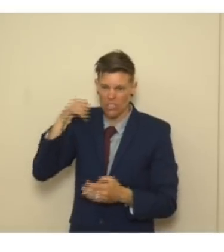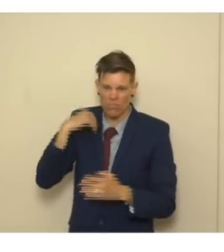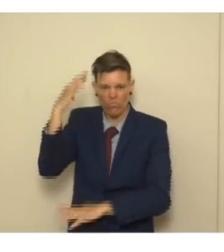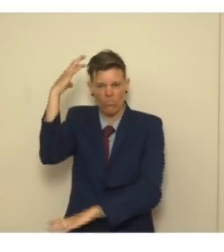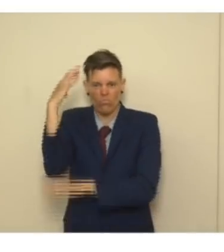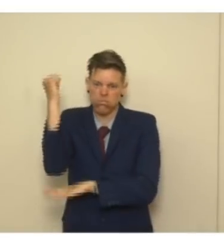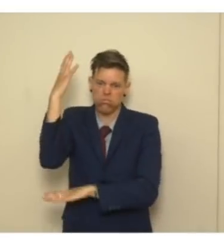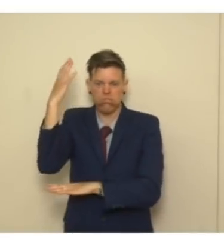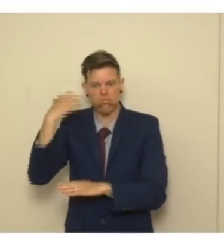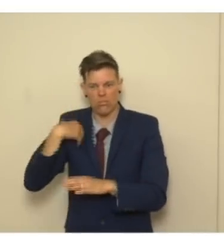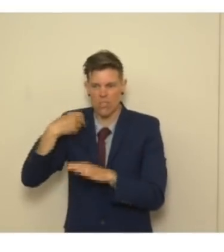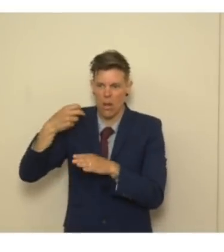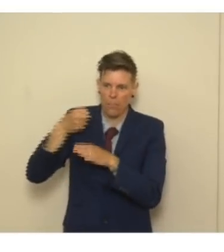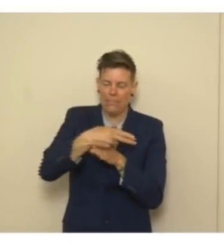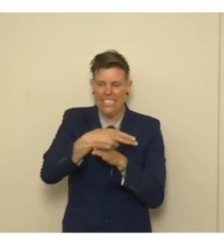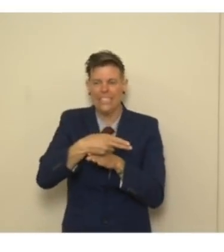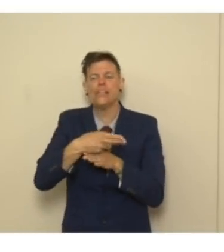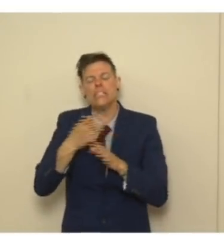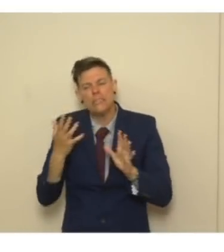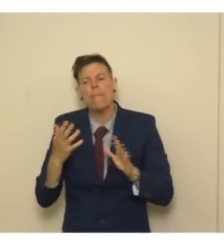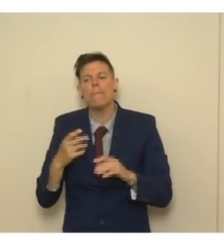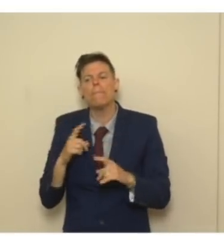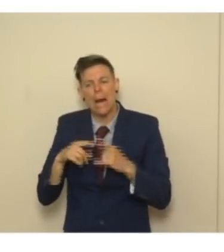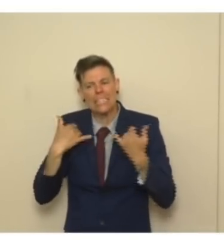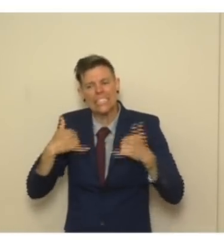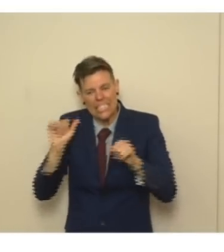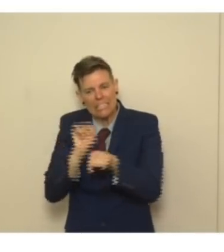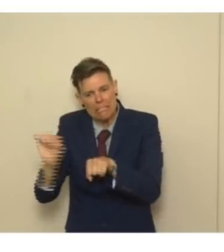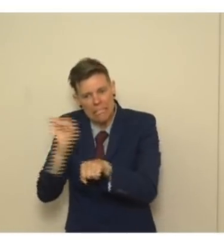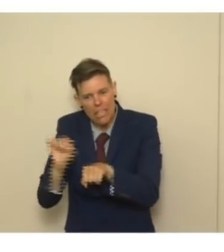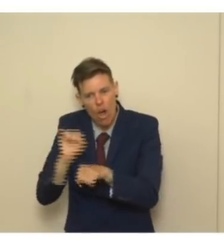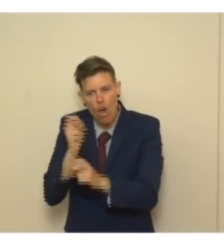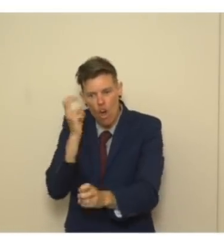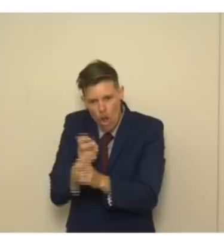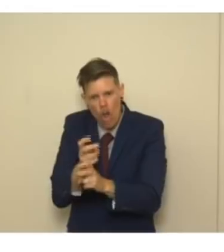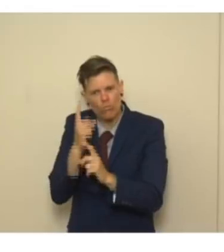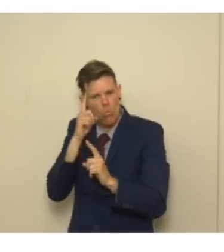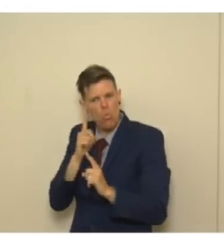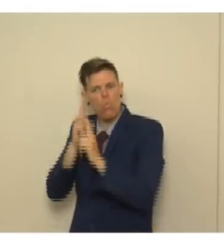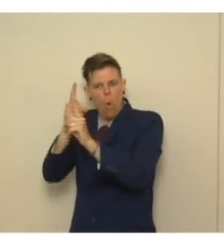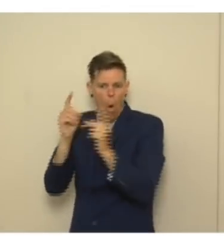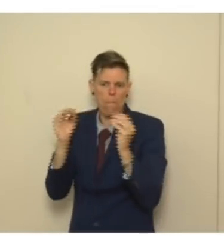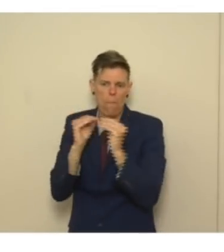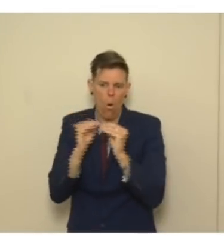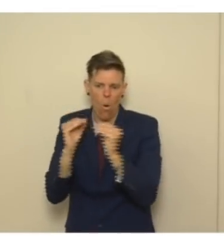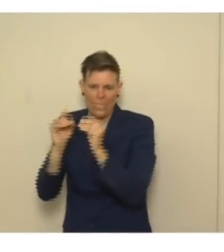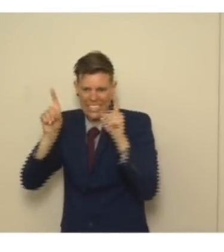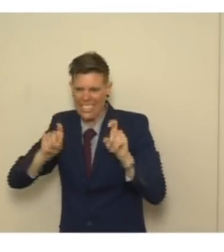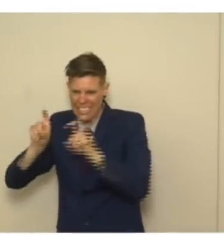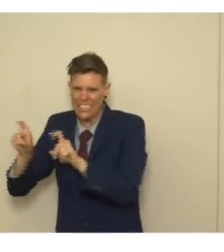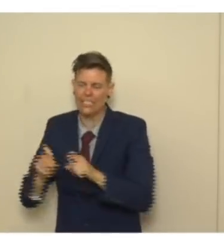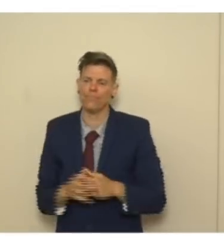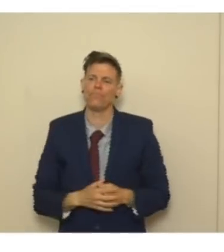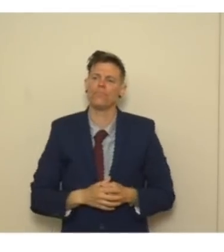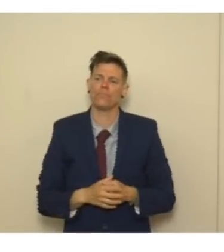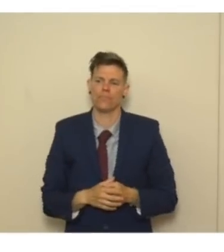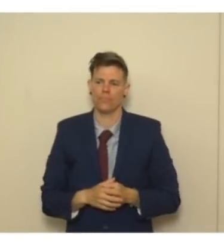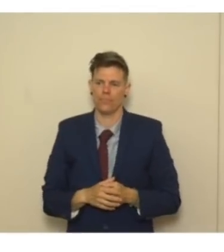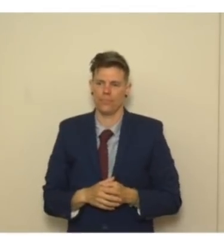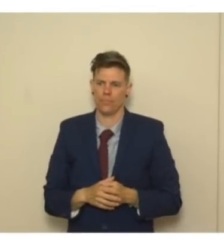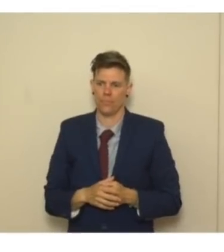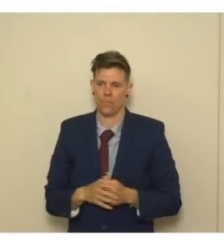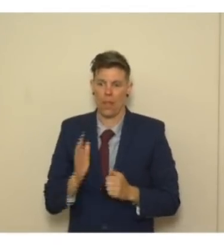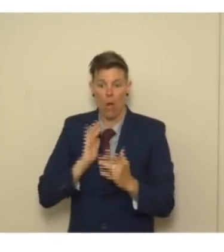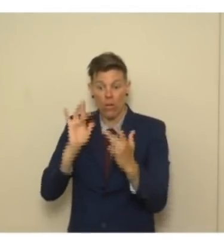really hard to catch up. On our contact tracing, we are in the median getting hold of people in about